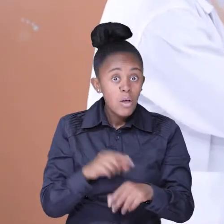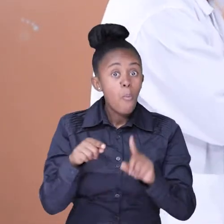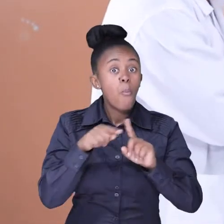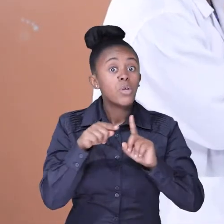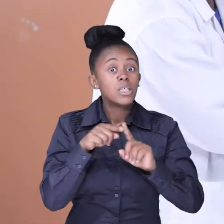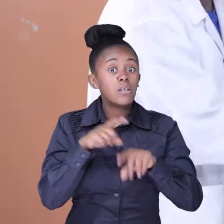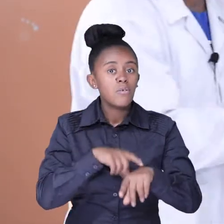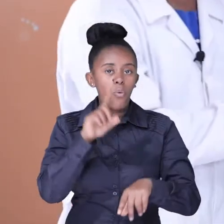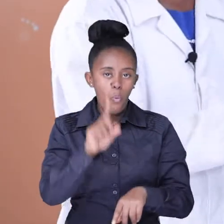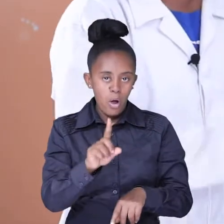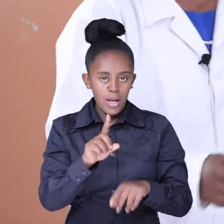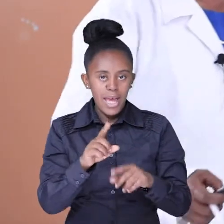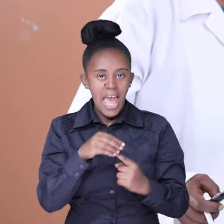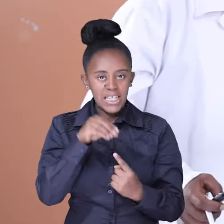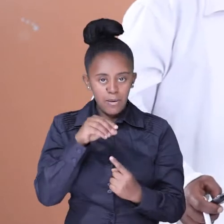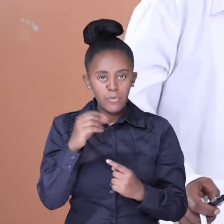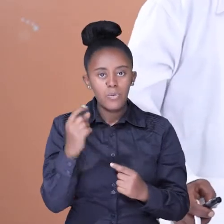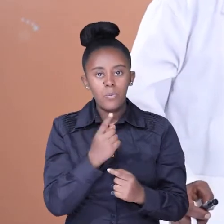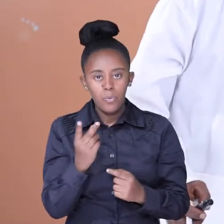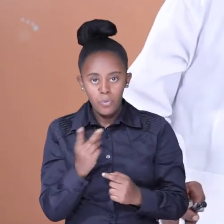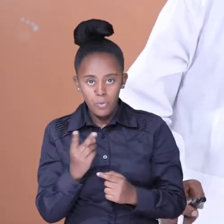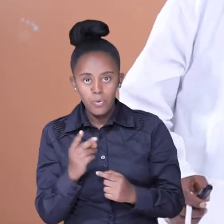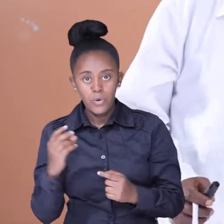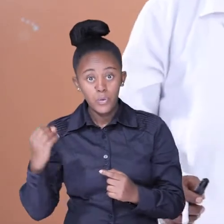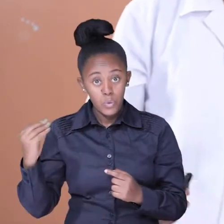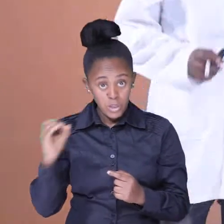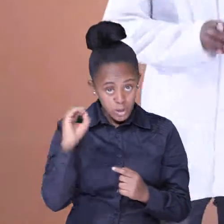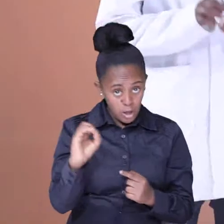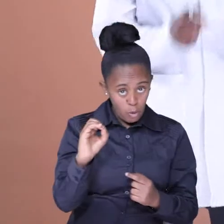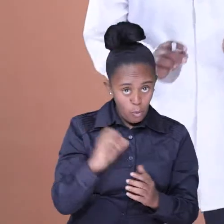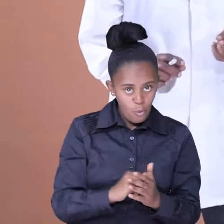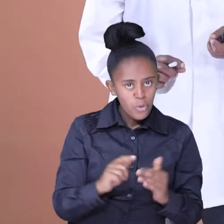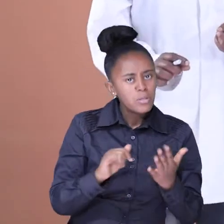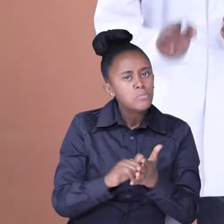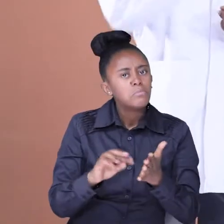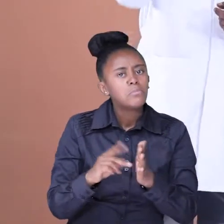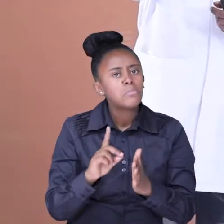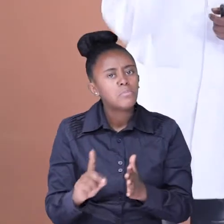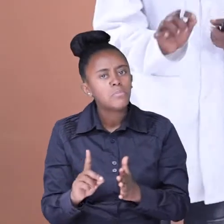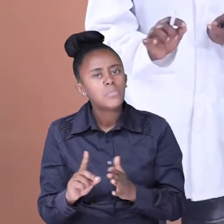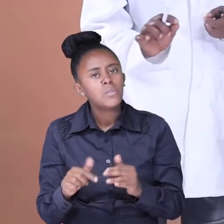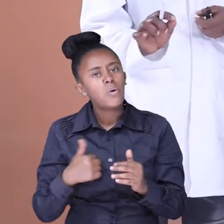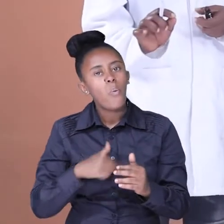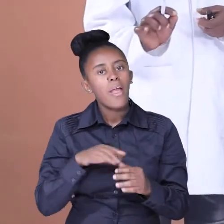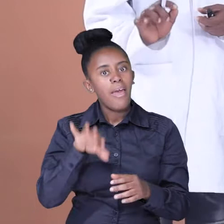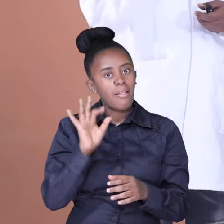is 1, except when both switches are at 0. That means we